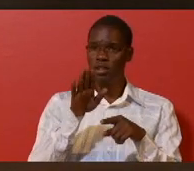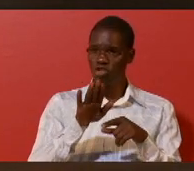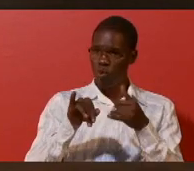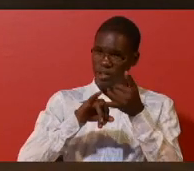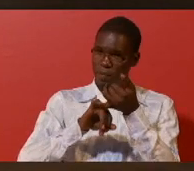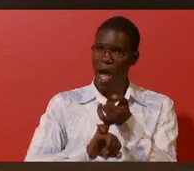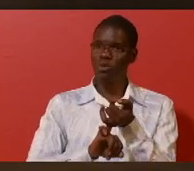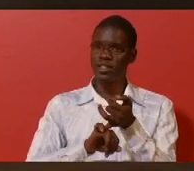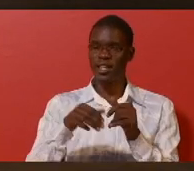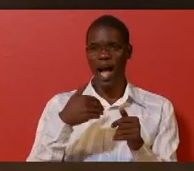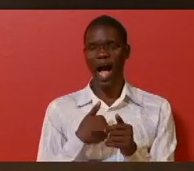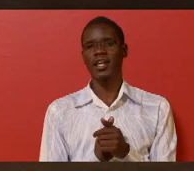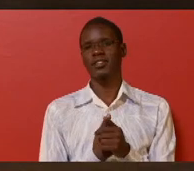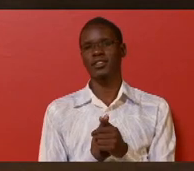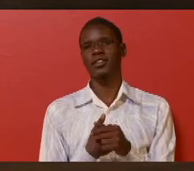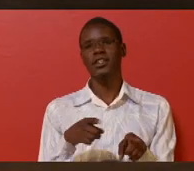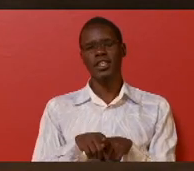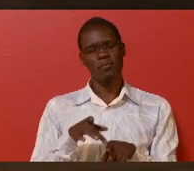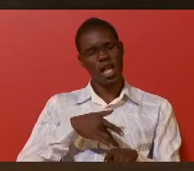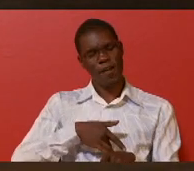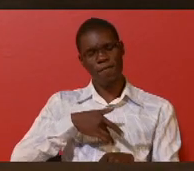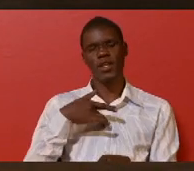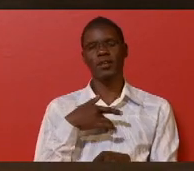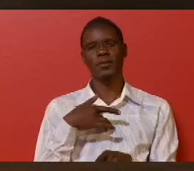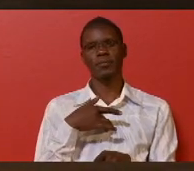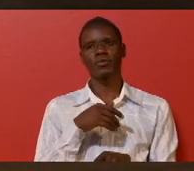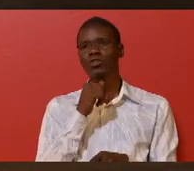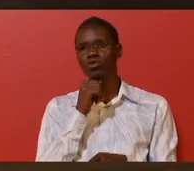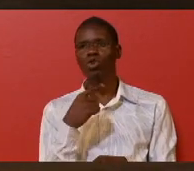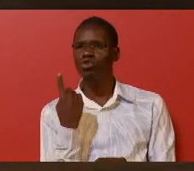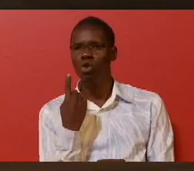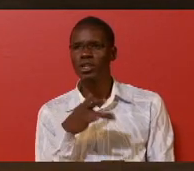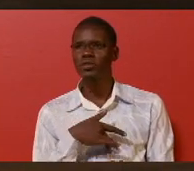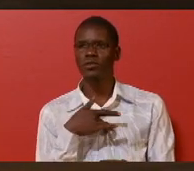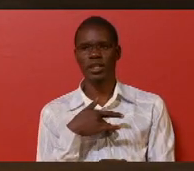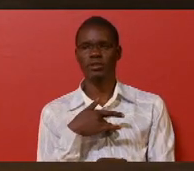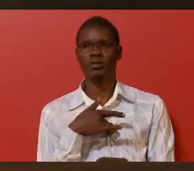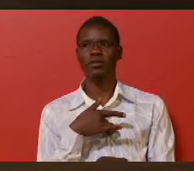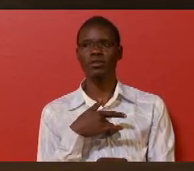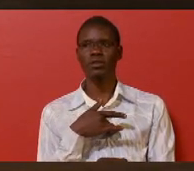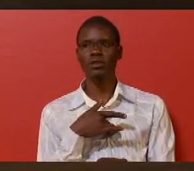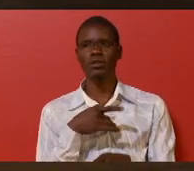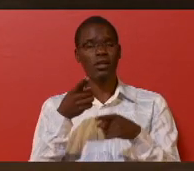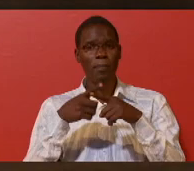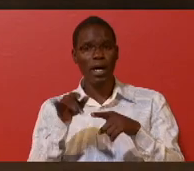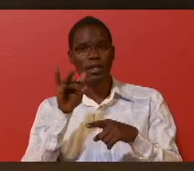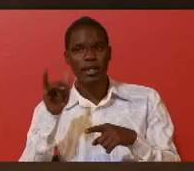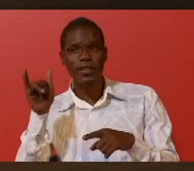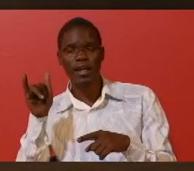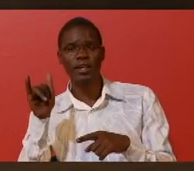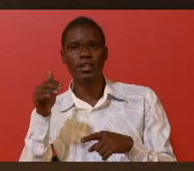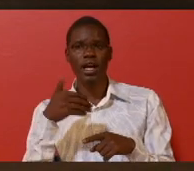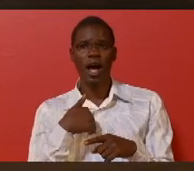does. They can feel. Not only can they feel, they